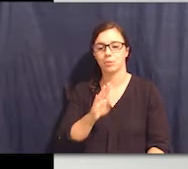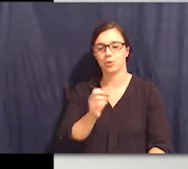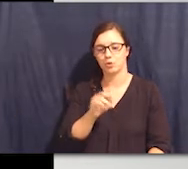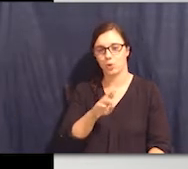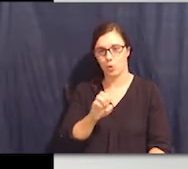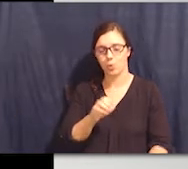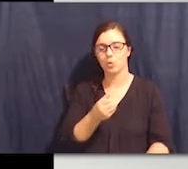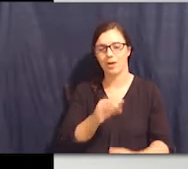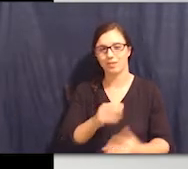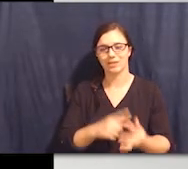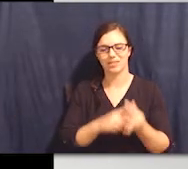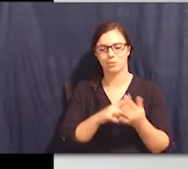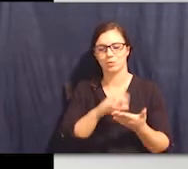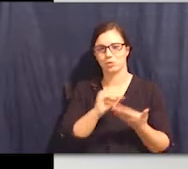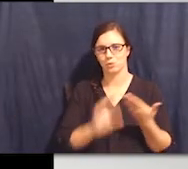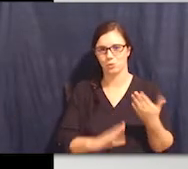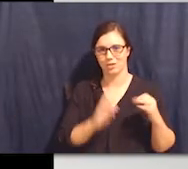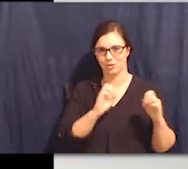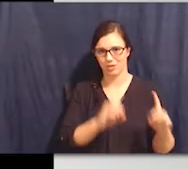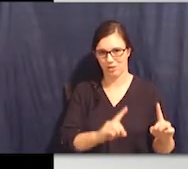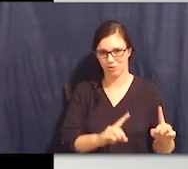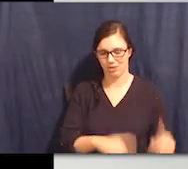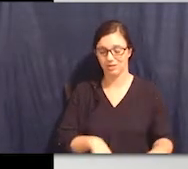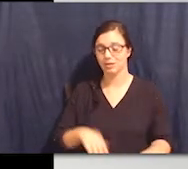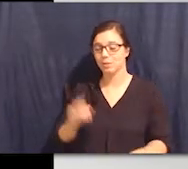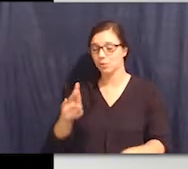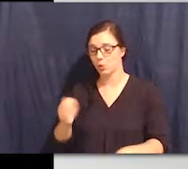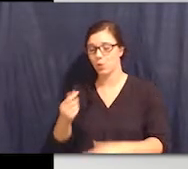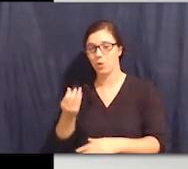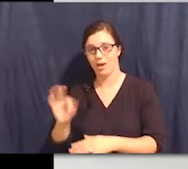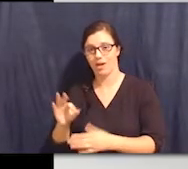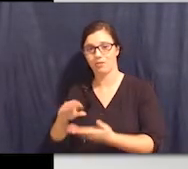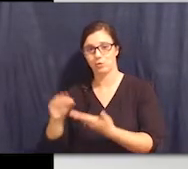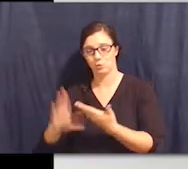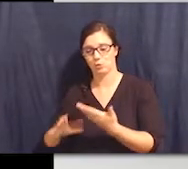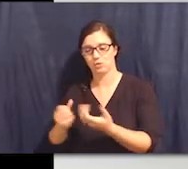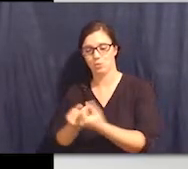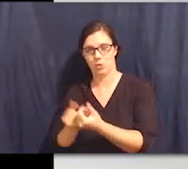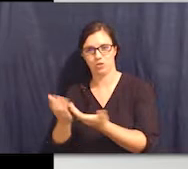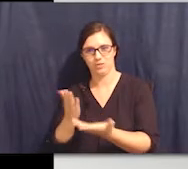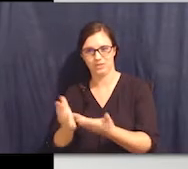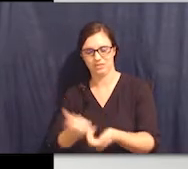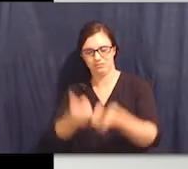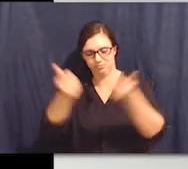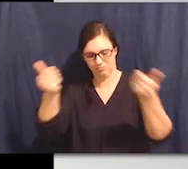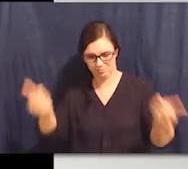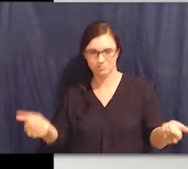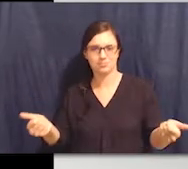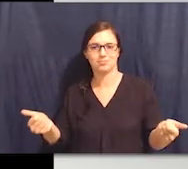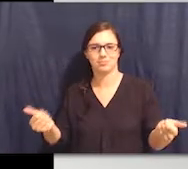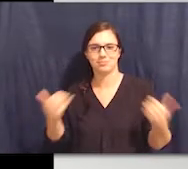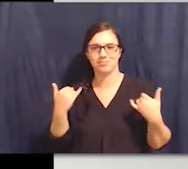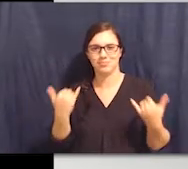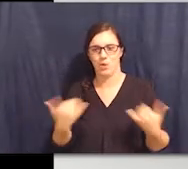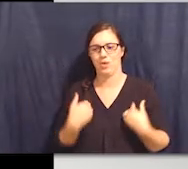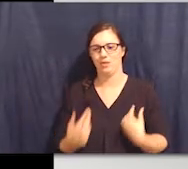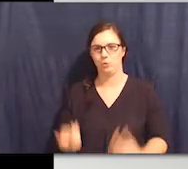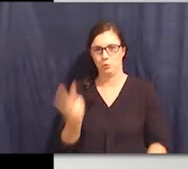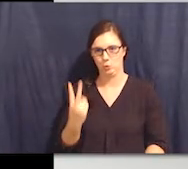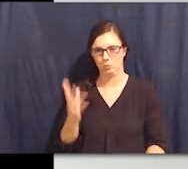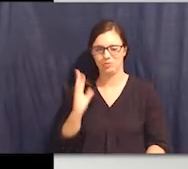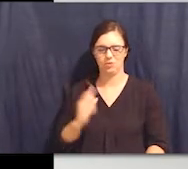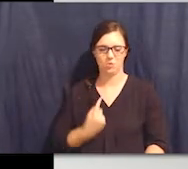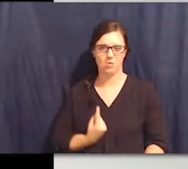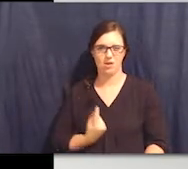Exceptional Student Education and the Bureau of Student Support Services. So we're two bureaus where there once was